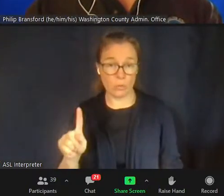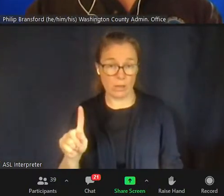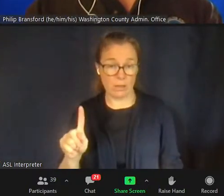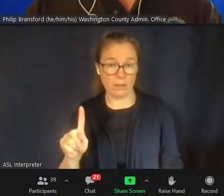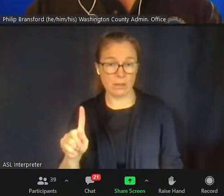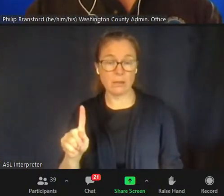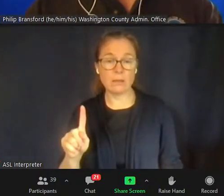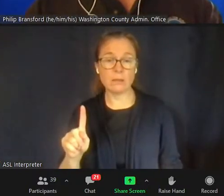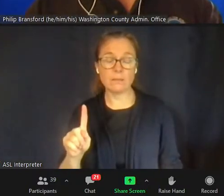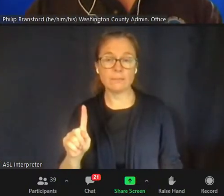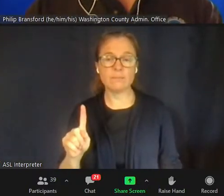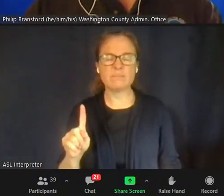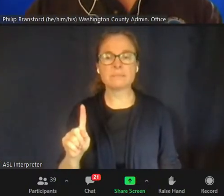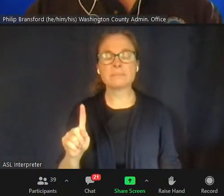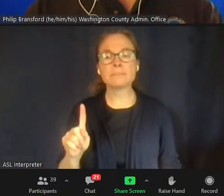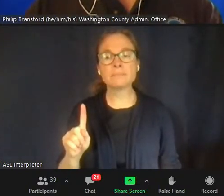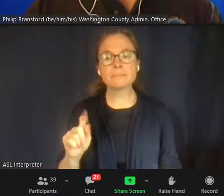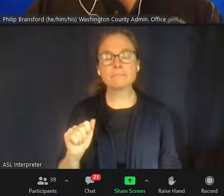system is a